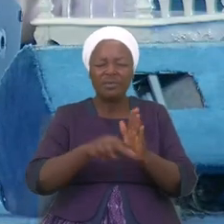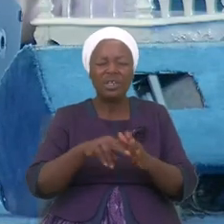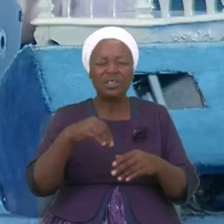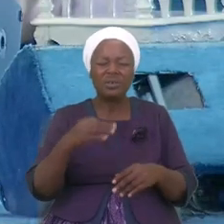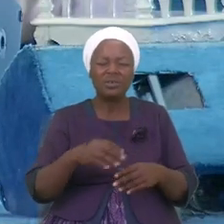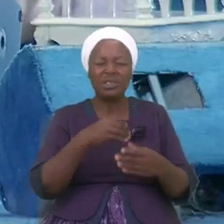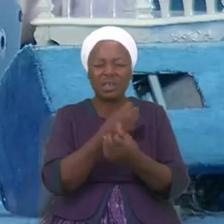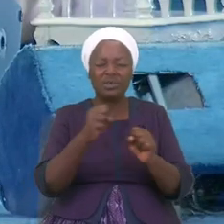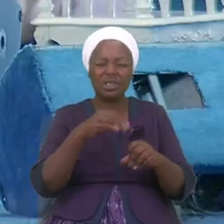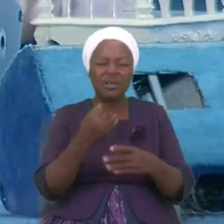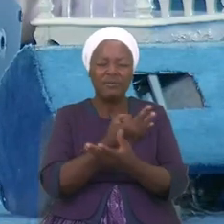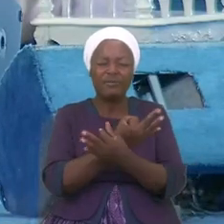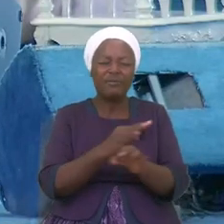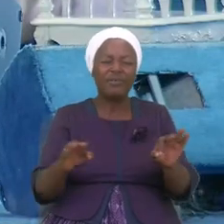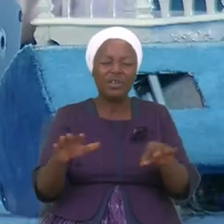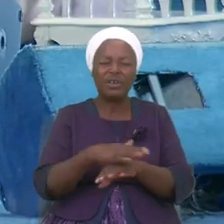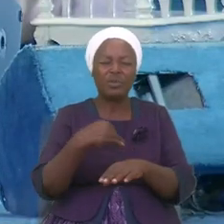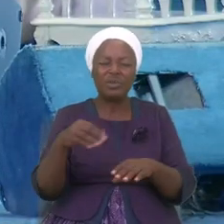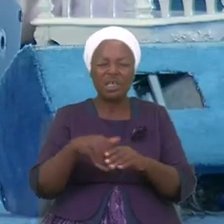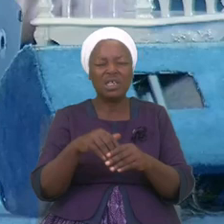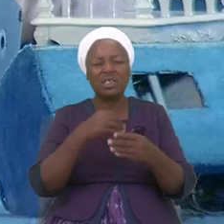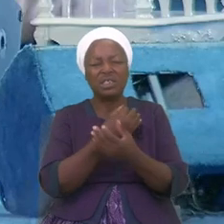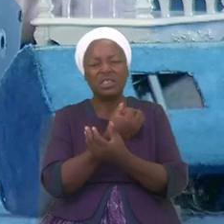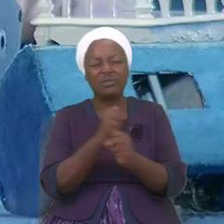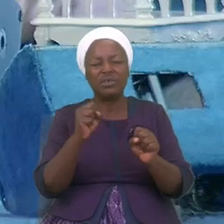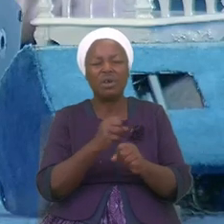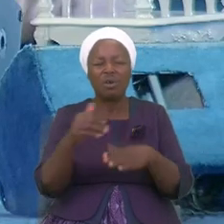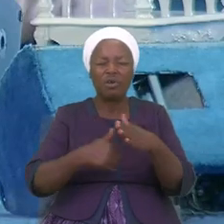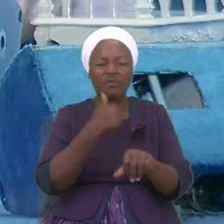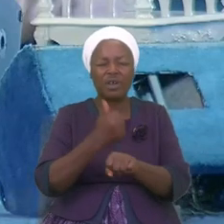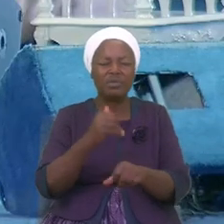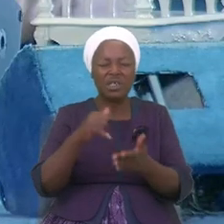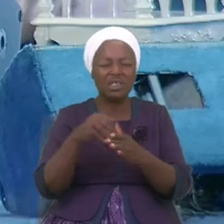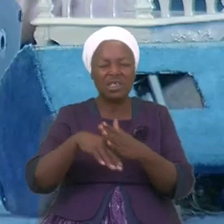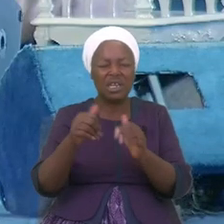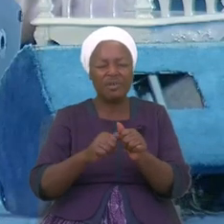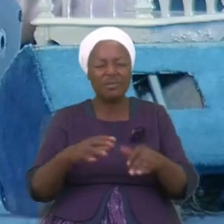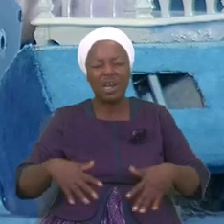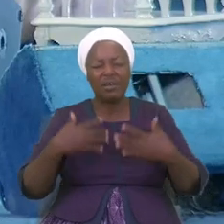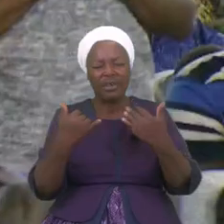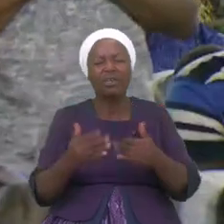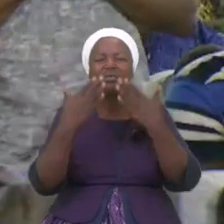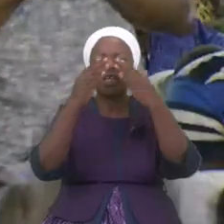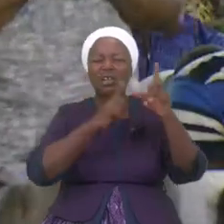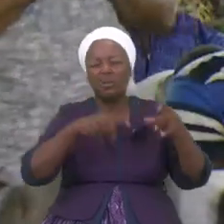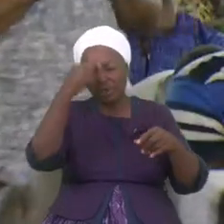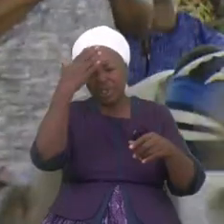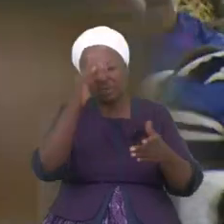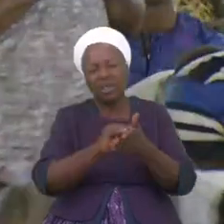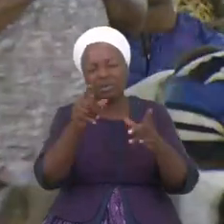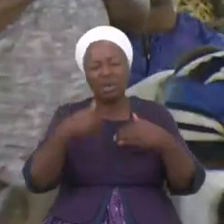the freedom in salvation. Confirm it in every life now. Thank you, Lord, because I know you have done it.